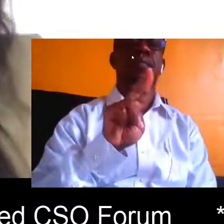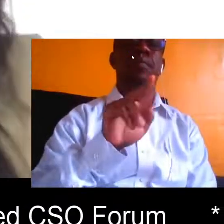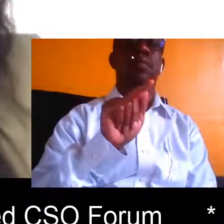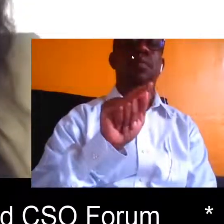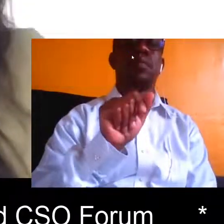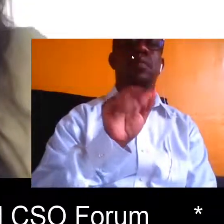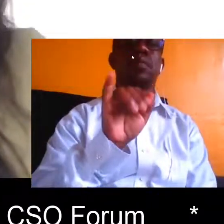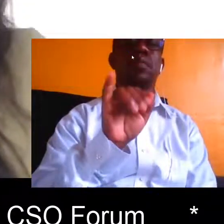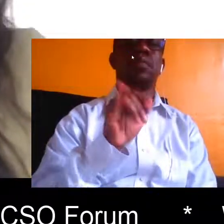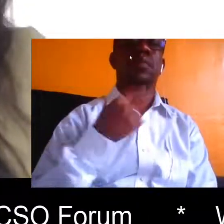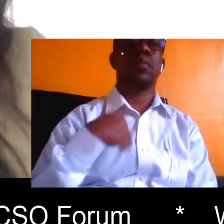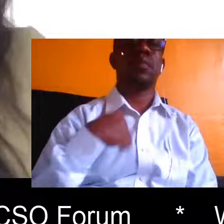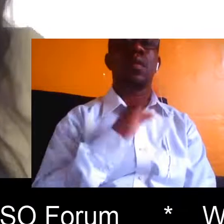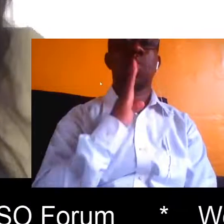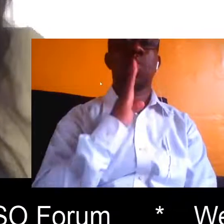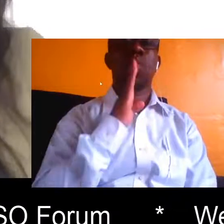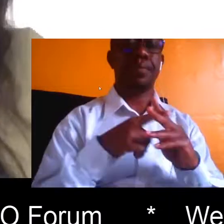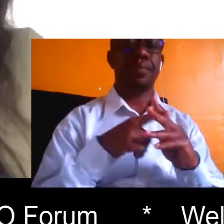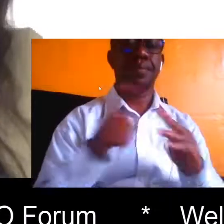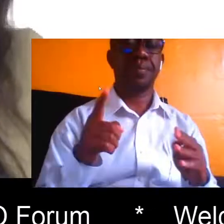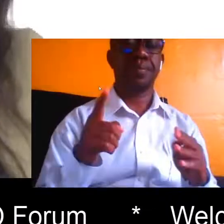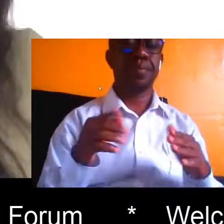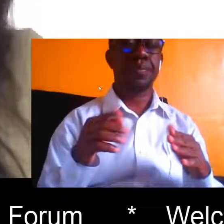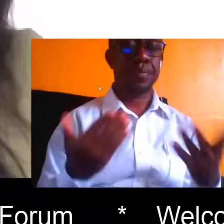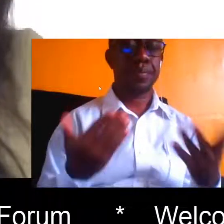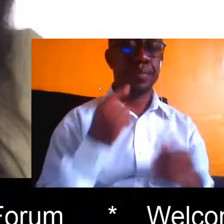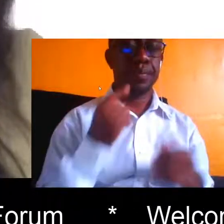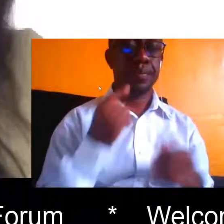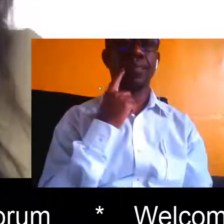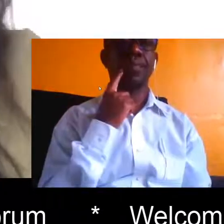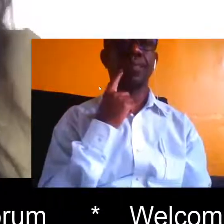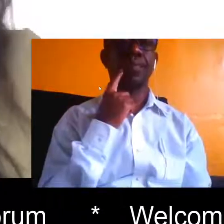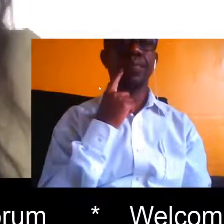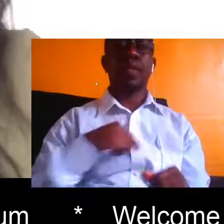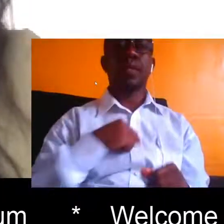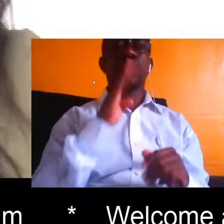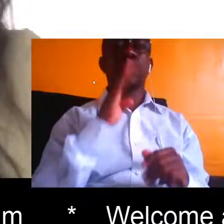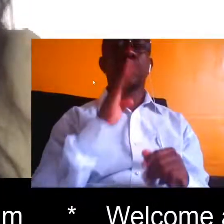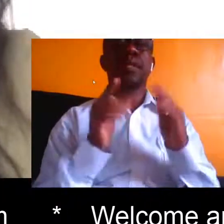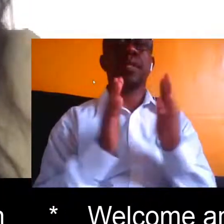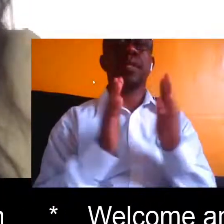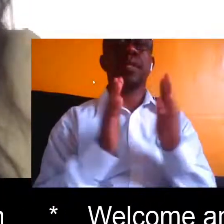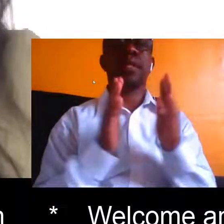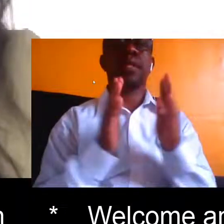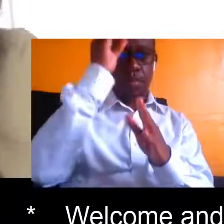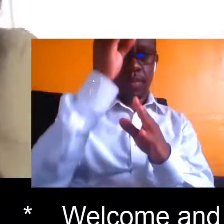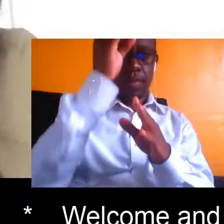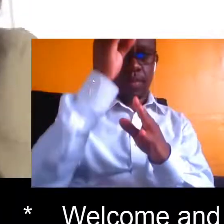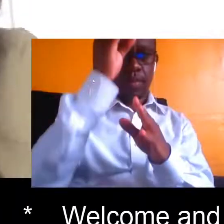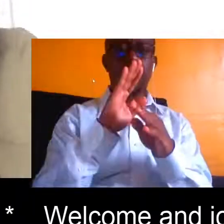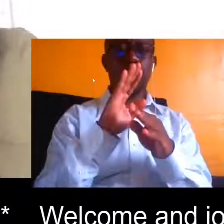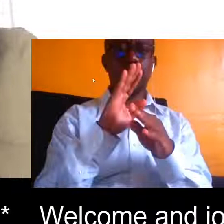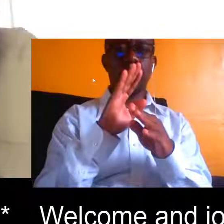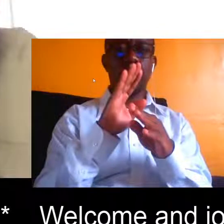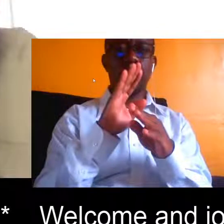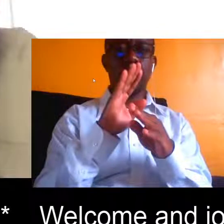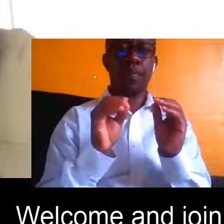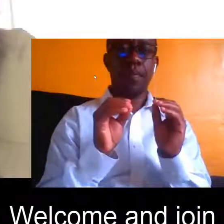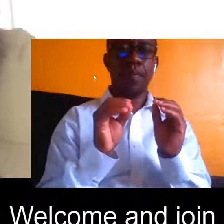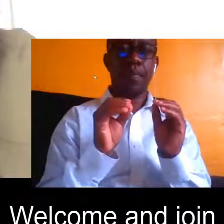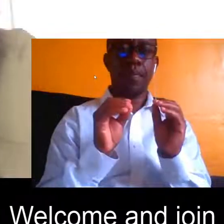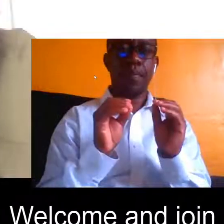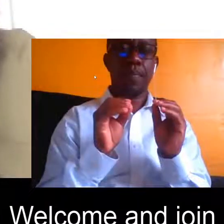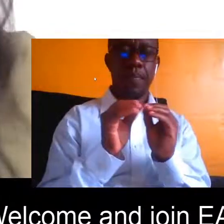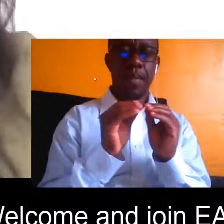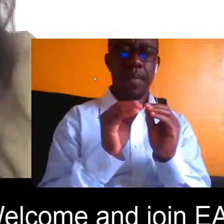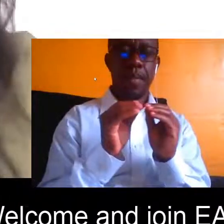begin really with the objectives for the meeting, if you allow me. Jennifer has